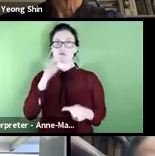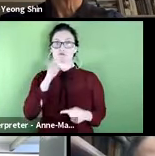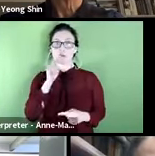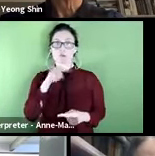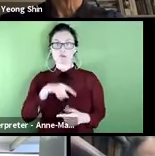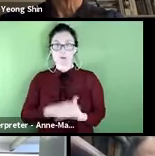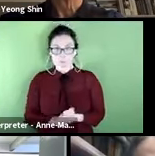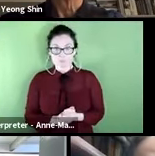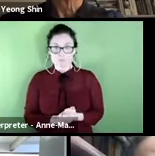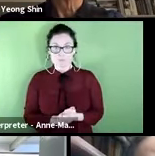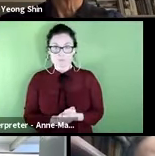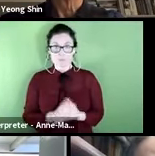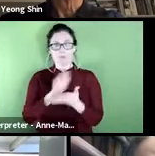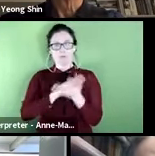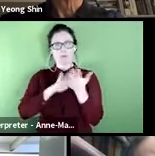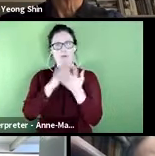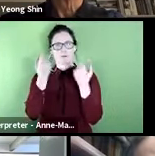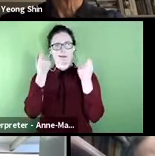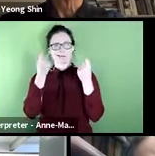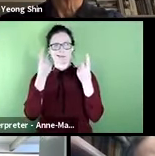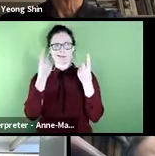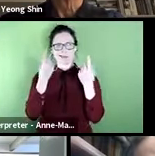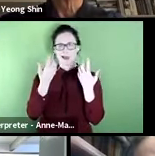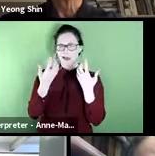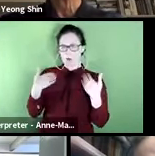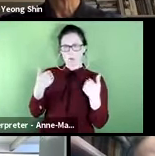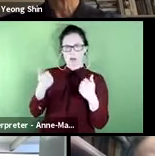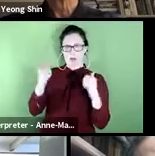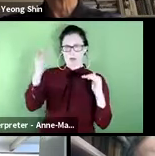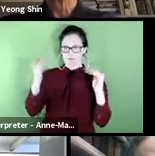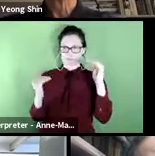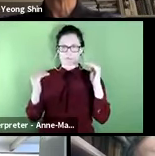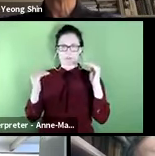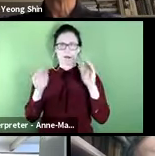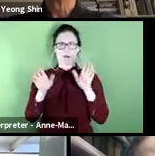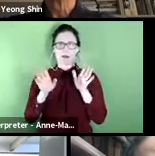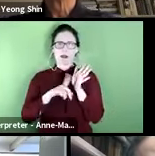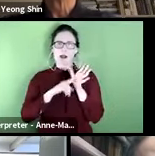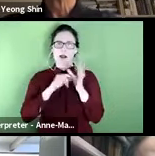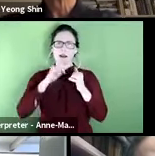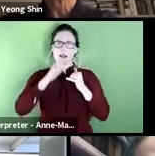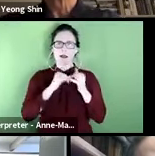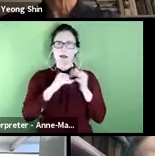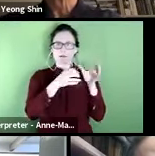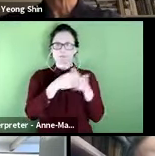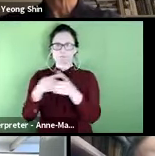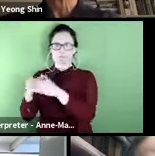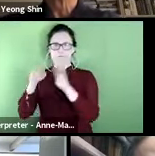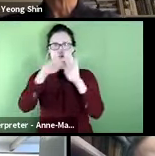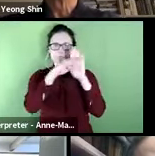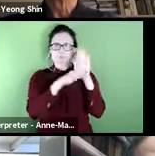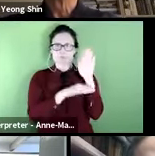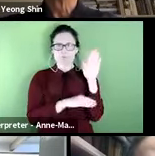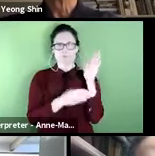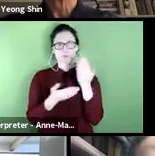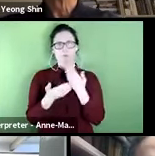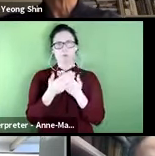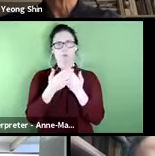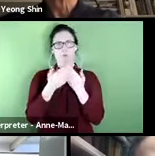understand these dynamics of wealth inequality, class stratification in a more global perspective.